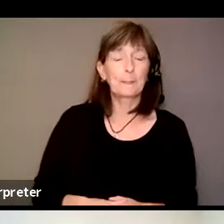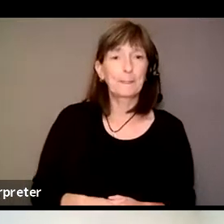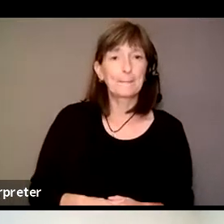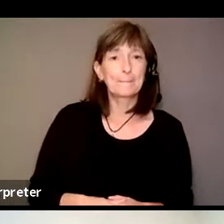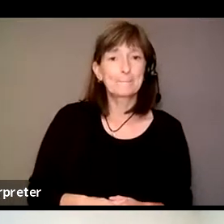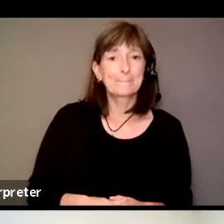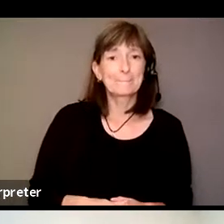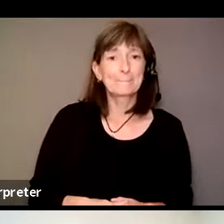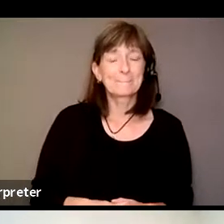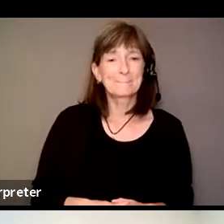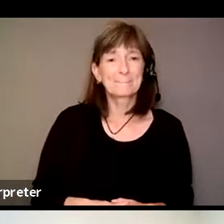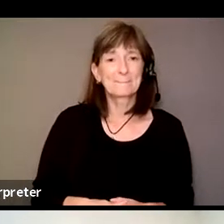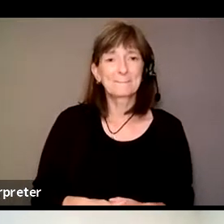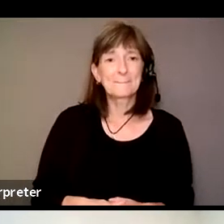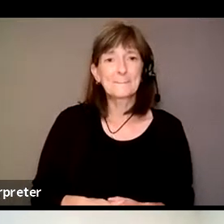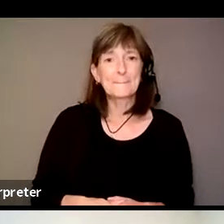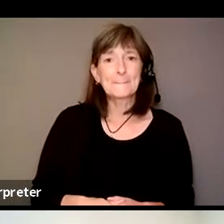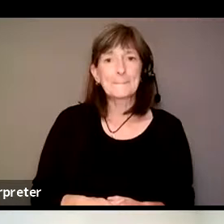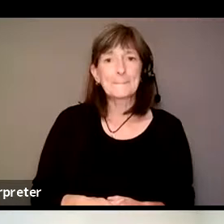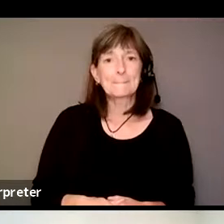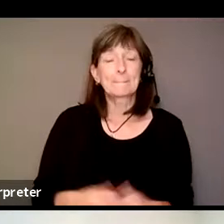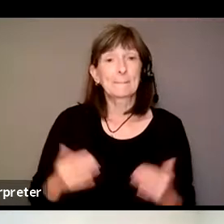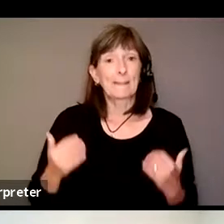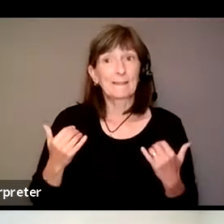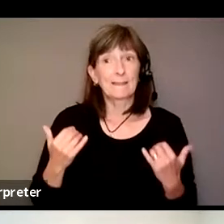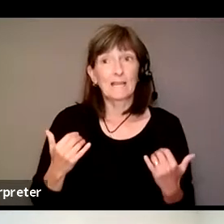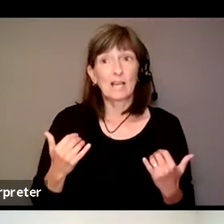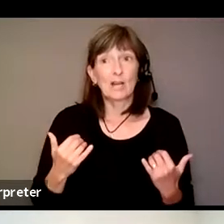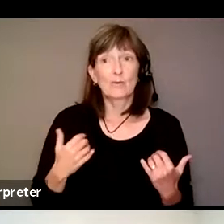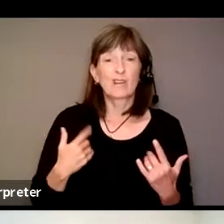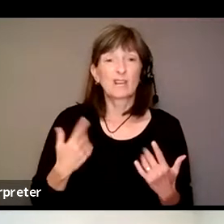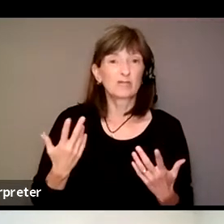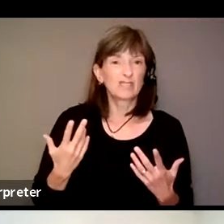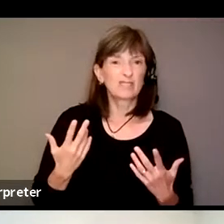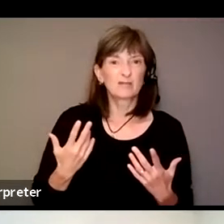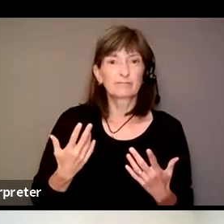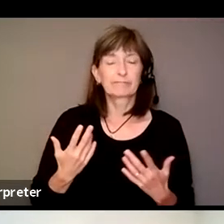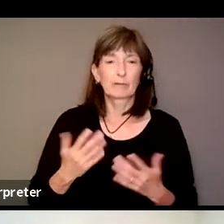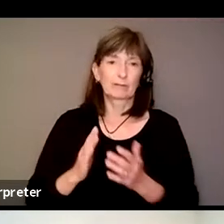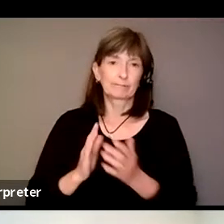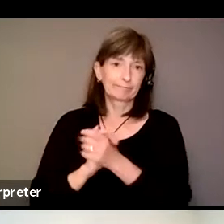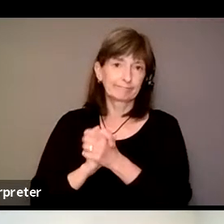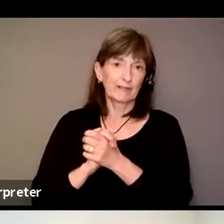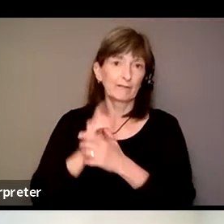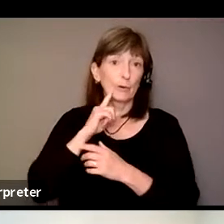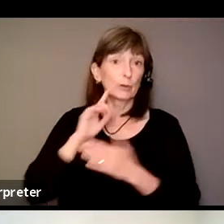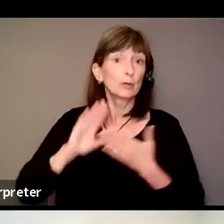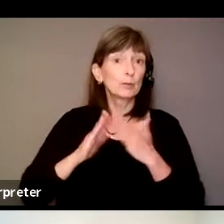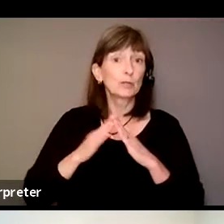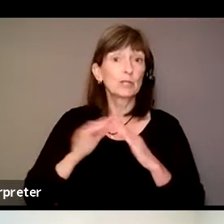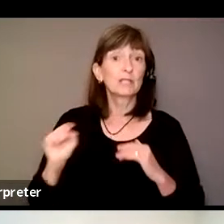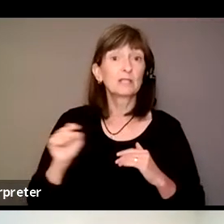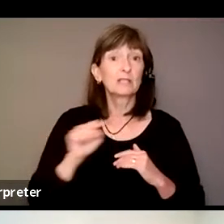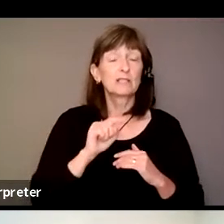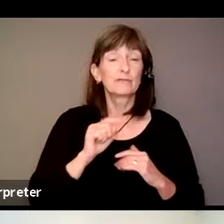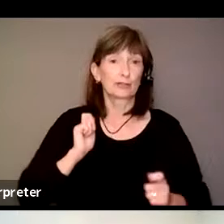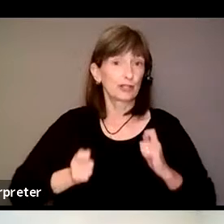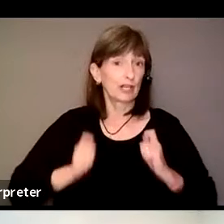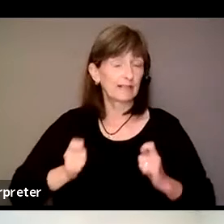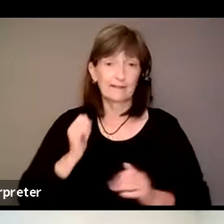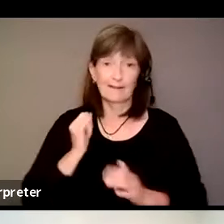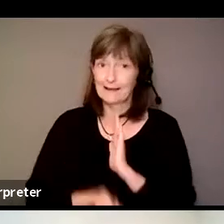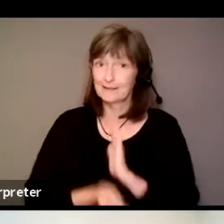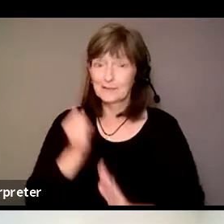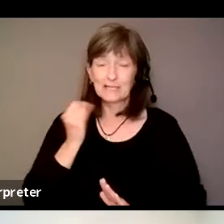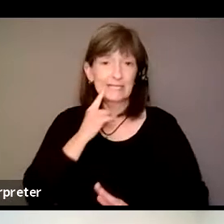And again, I would like to just take a minute to give large credit to communities for how they've changed and adapted, and to